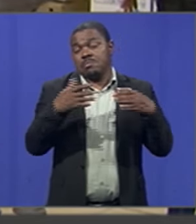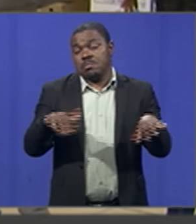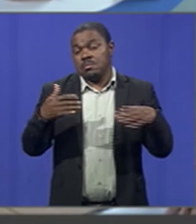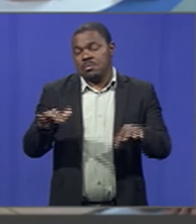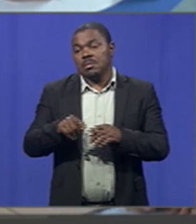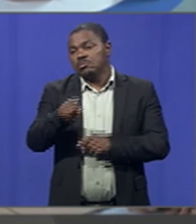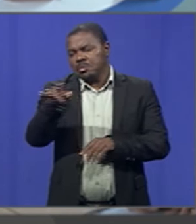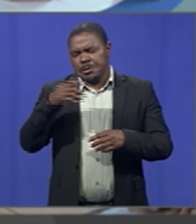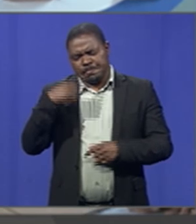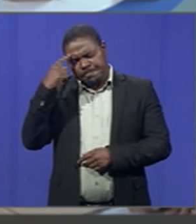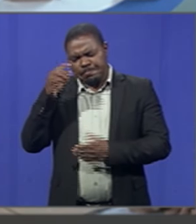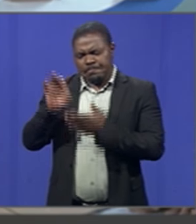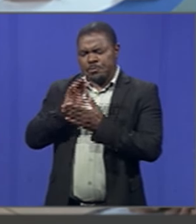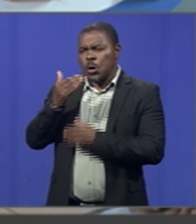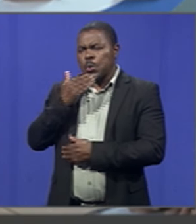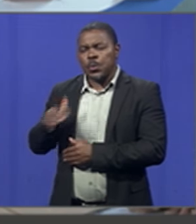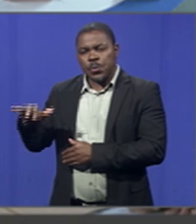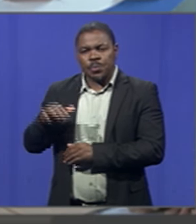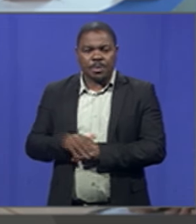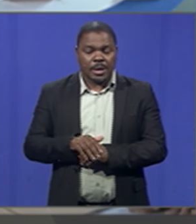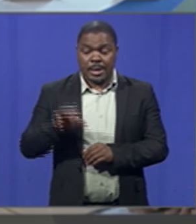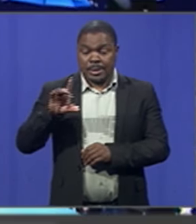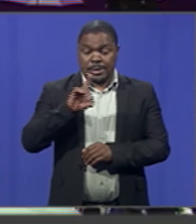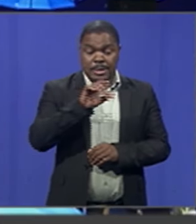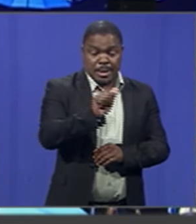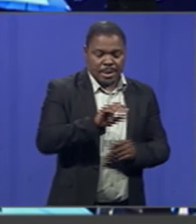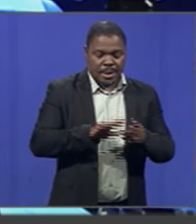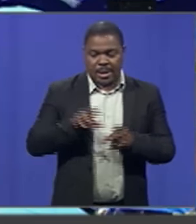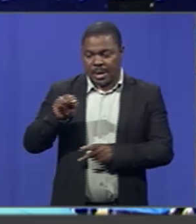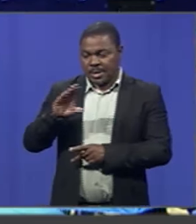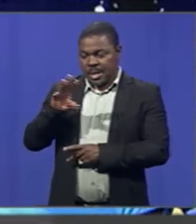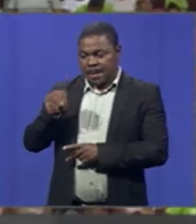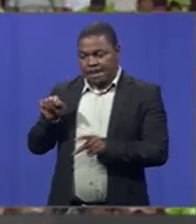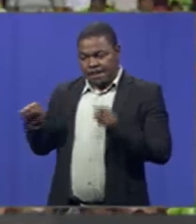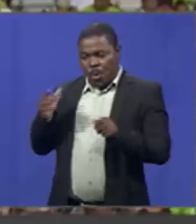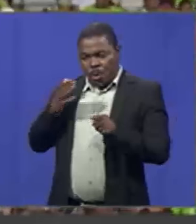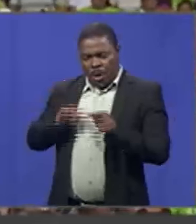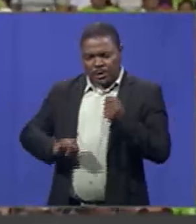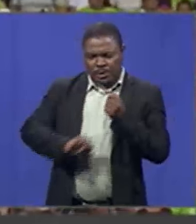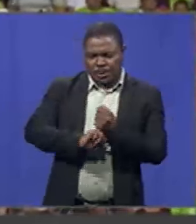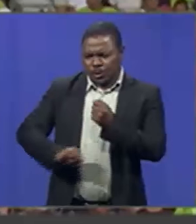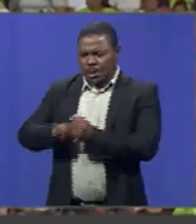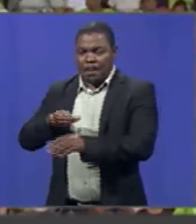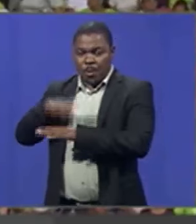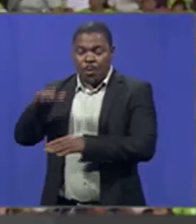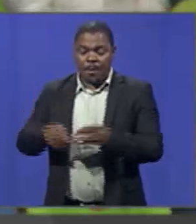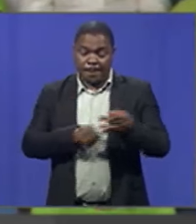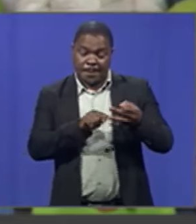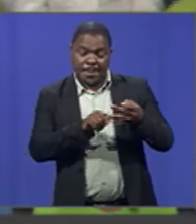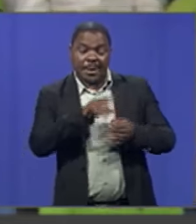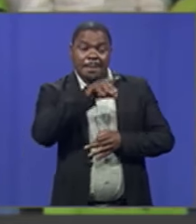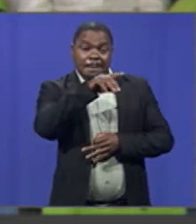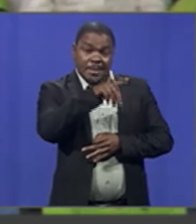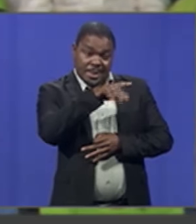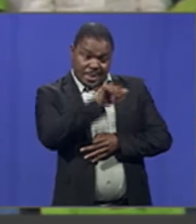dira tlhopho ya bona. DA le NCM di tlile go batla go sireletsa kemonokeng ya tsona fa Patriotic Alliance e batla